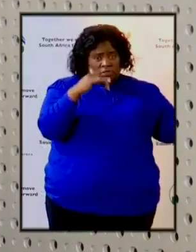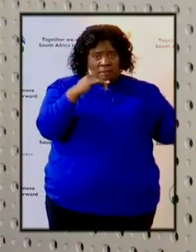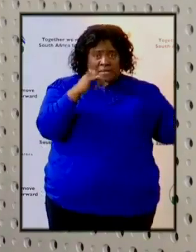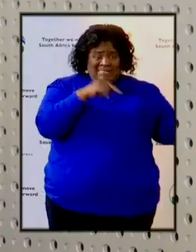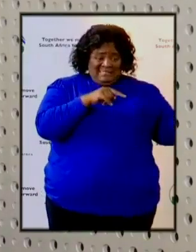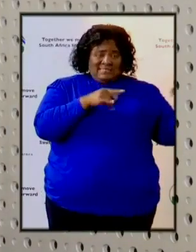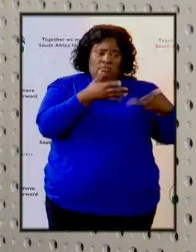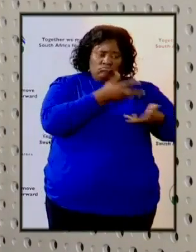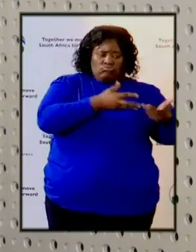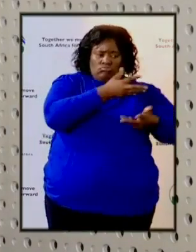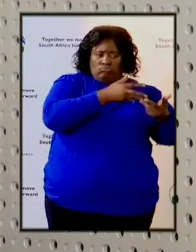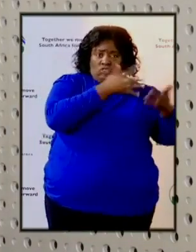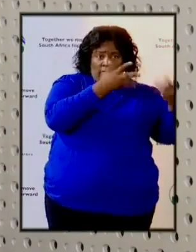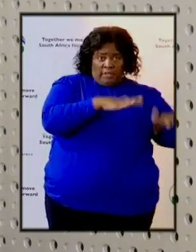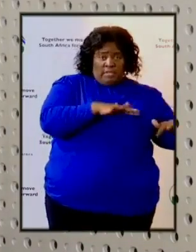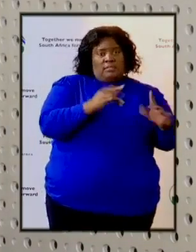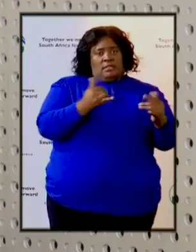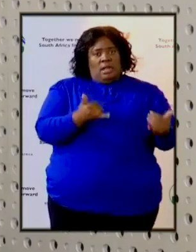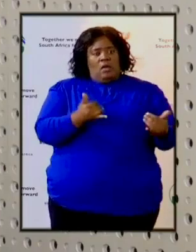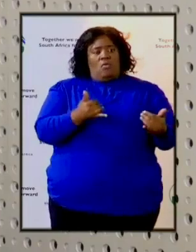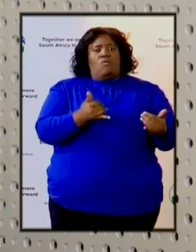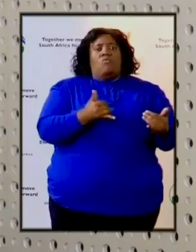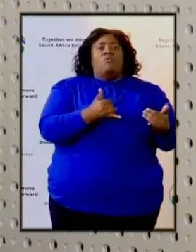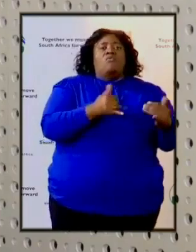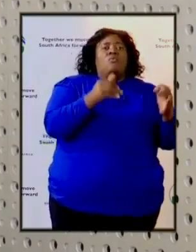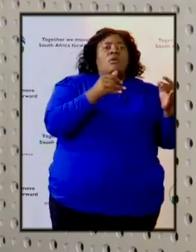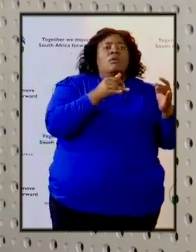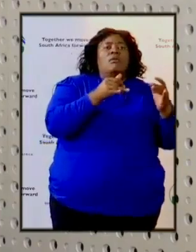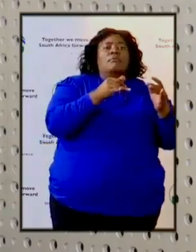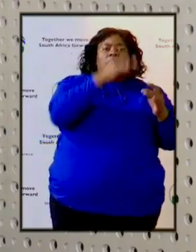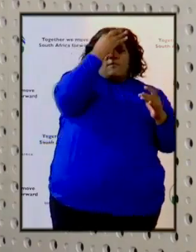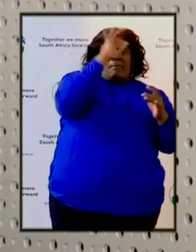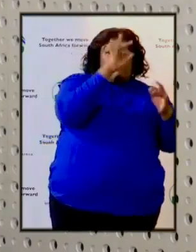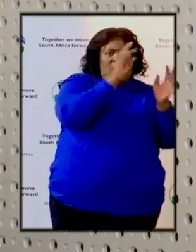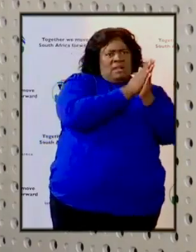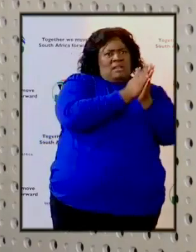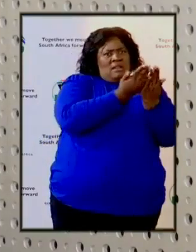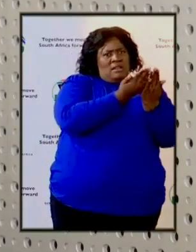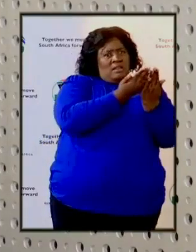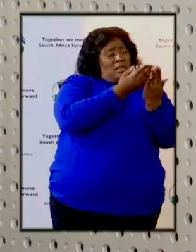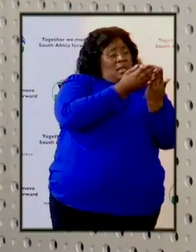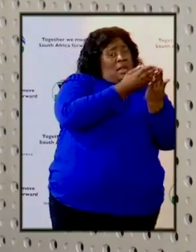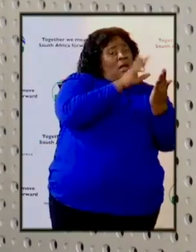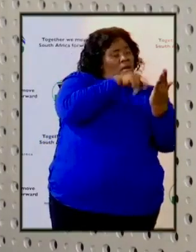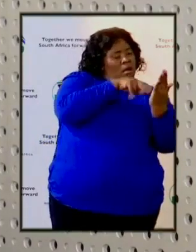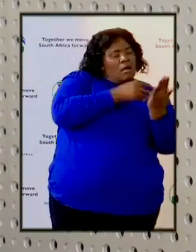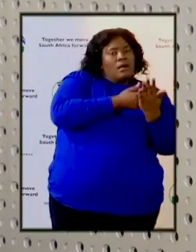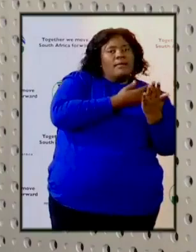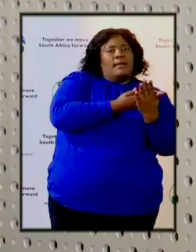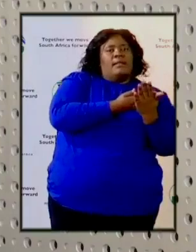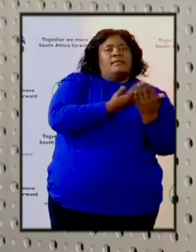now gazetted. Everybody can access this gazette on these